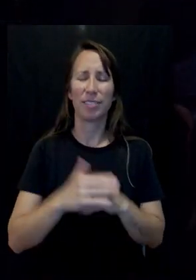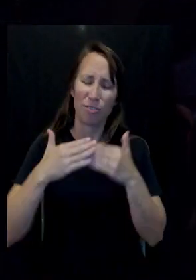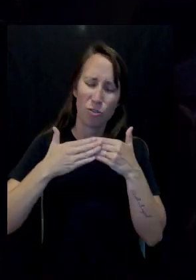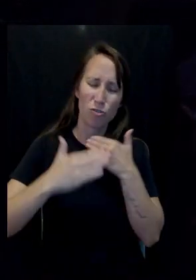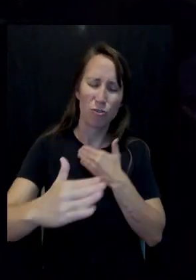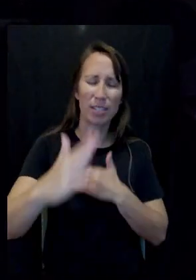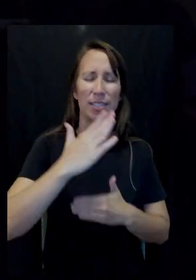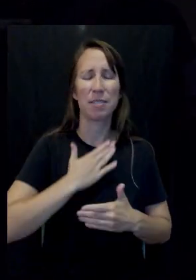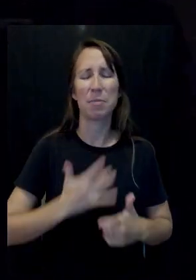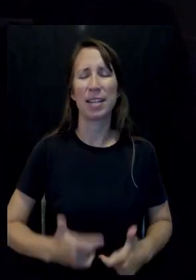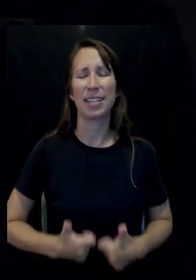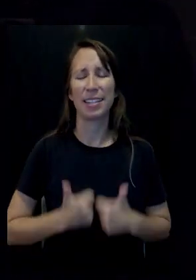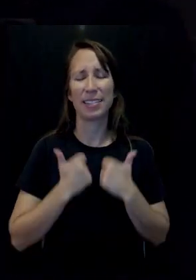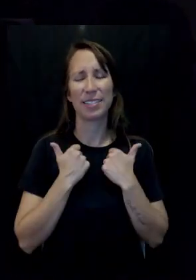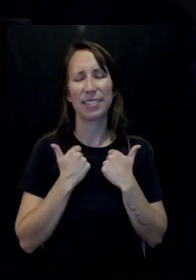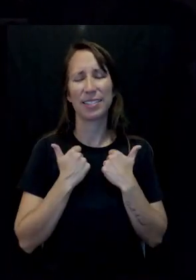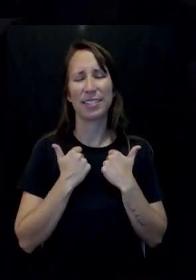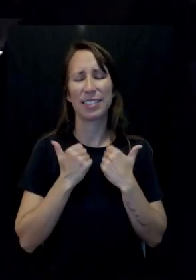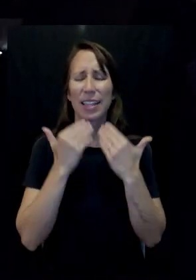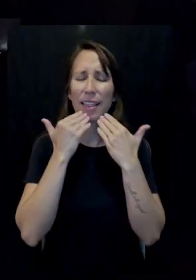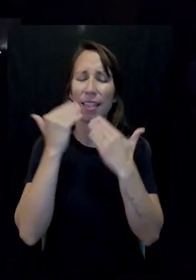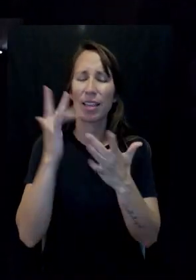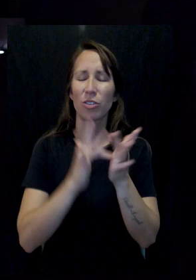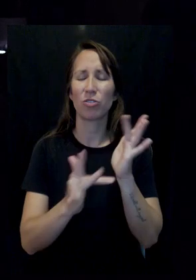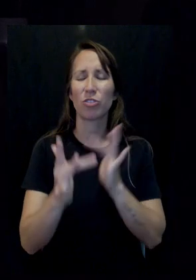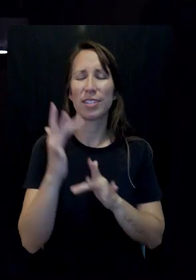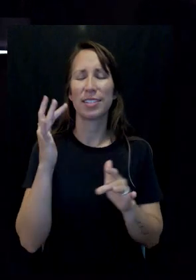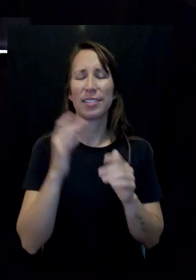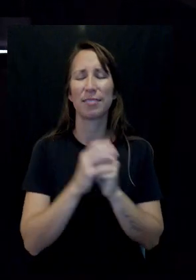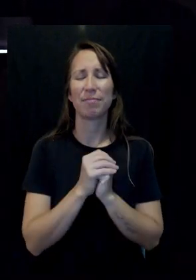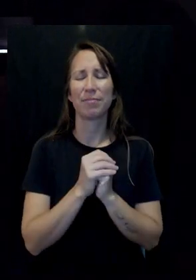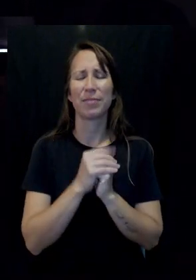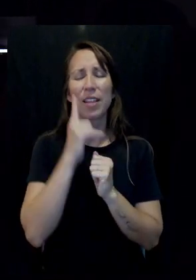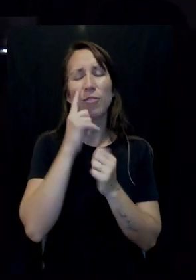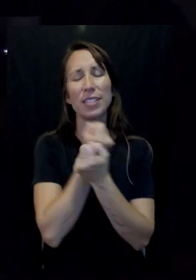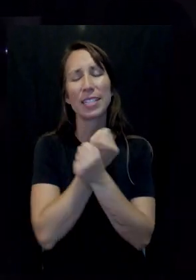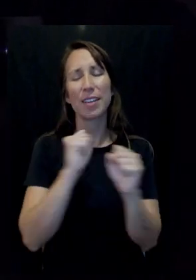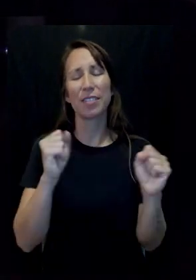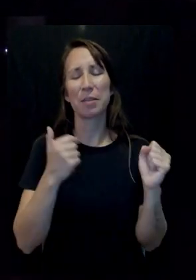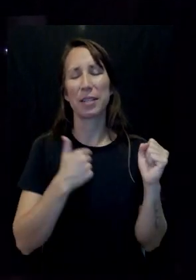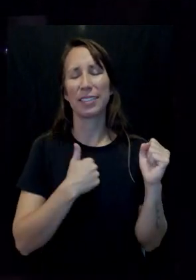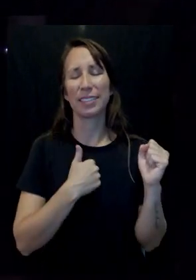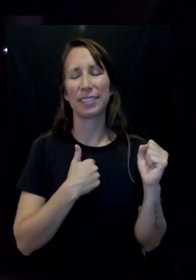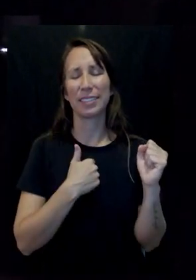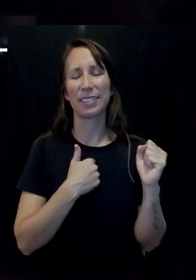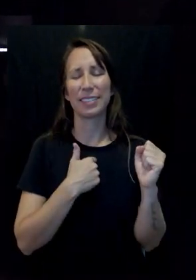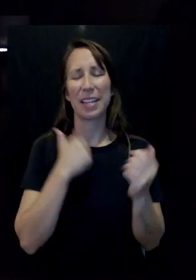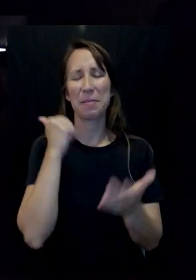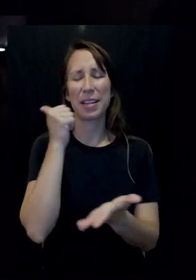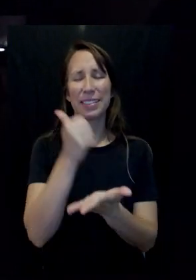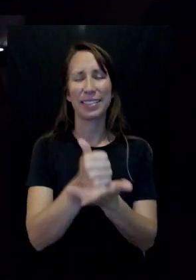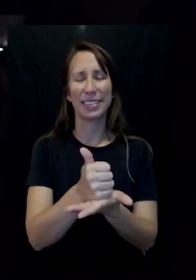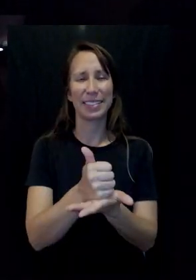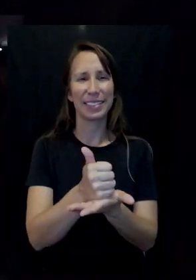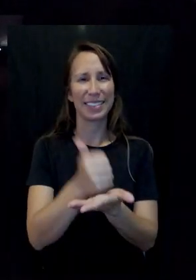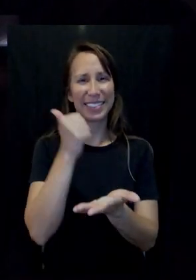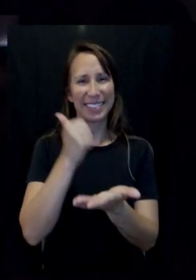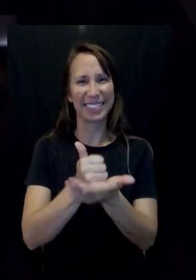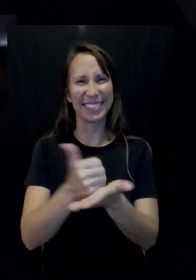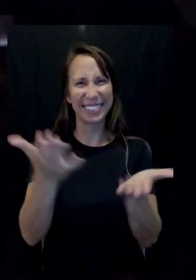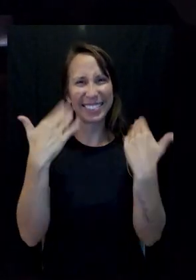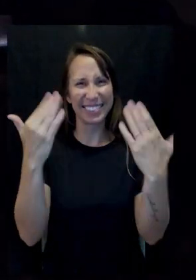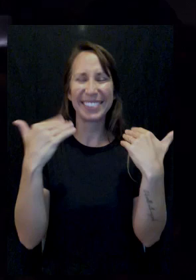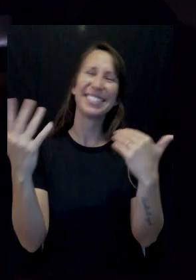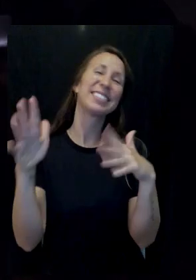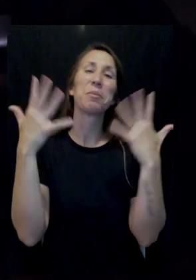days. Thank you, Jesus, for saving me. Amen. Amen. Come on.